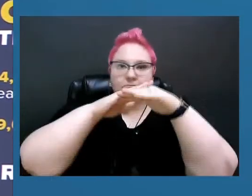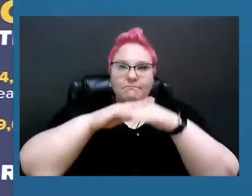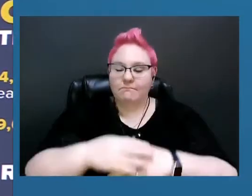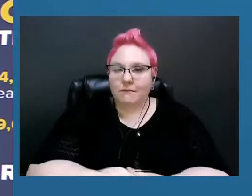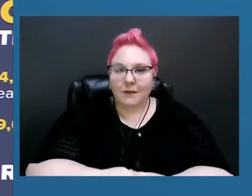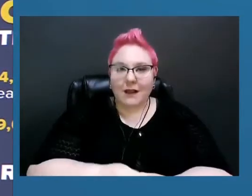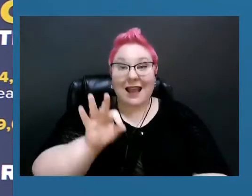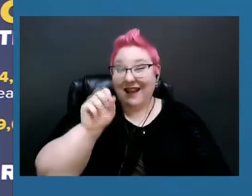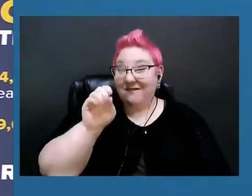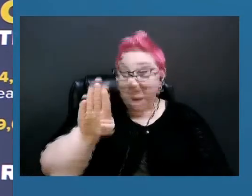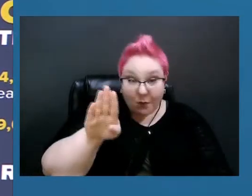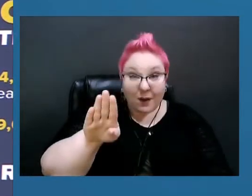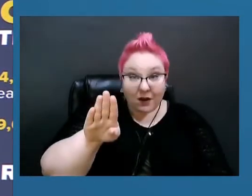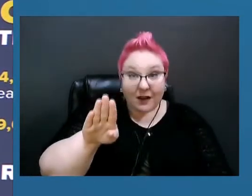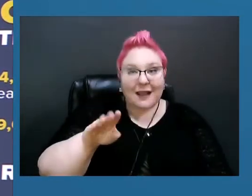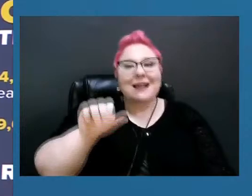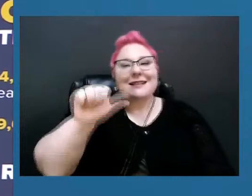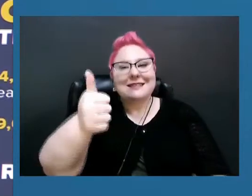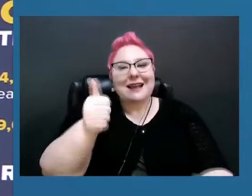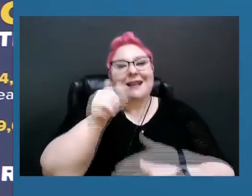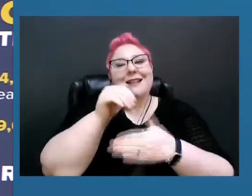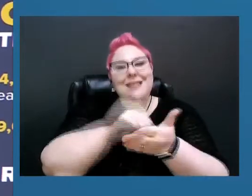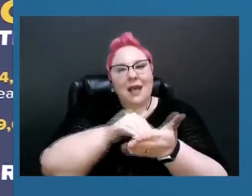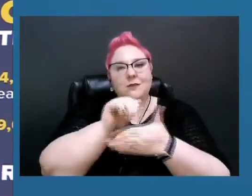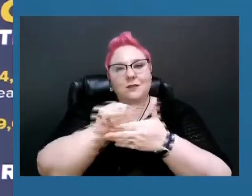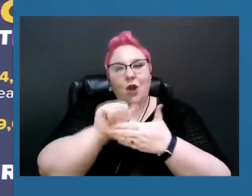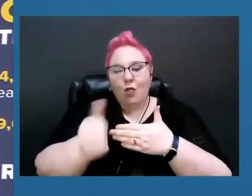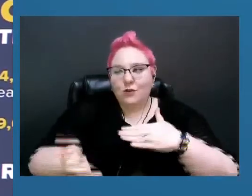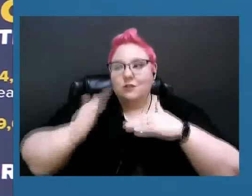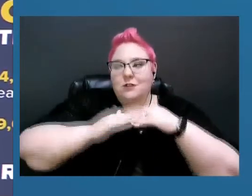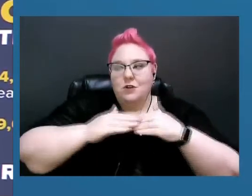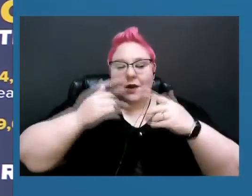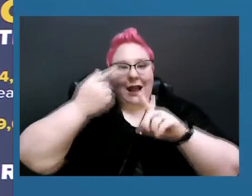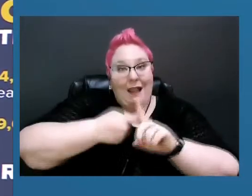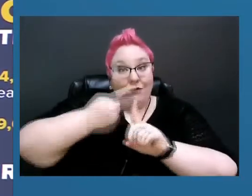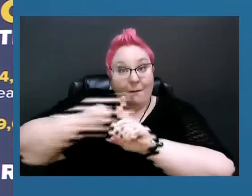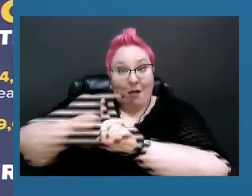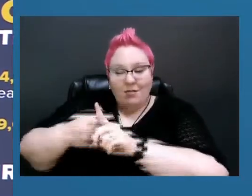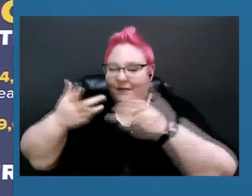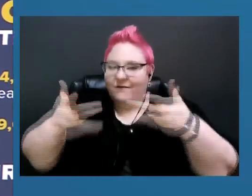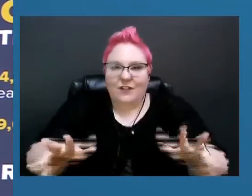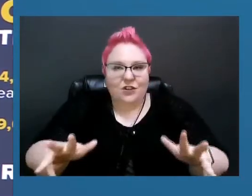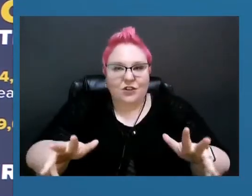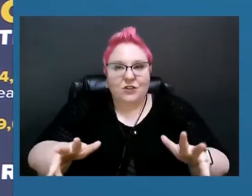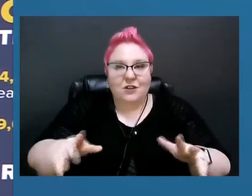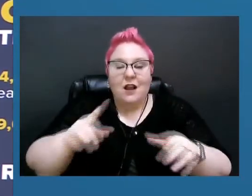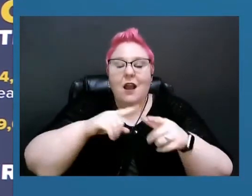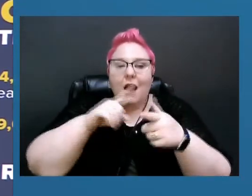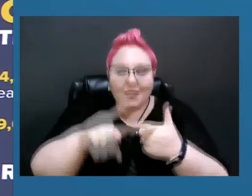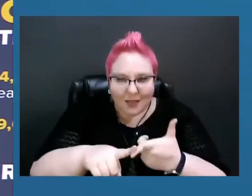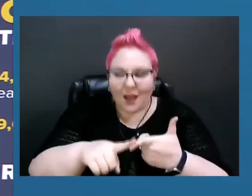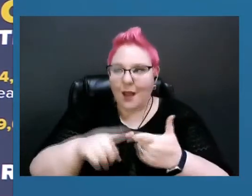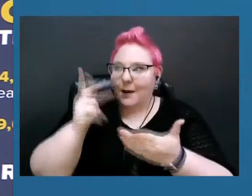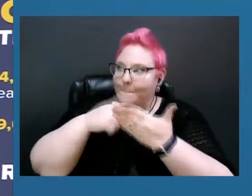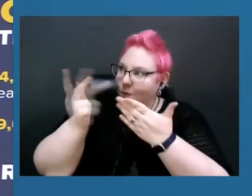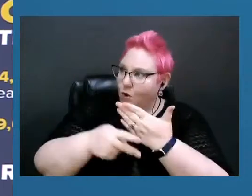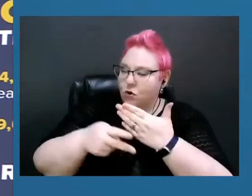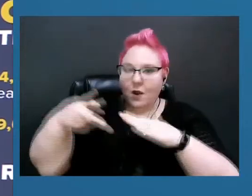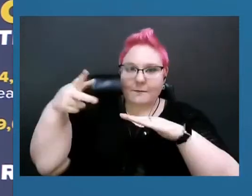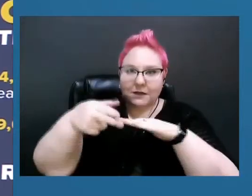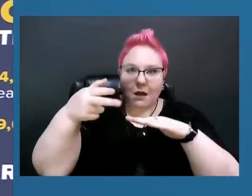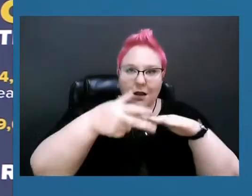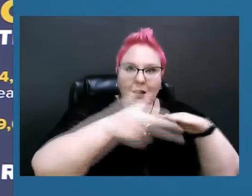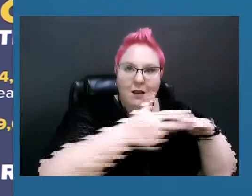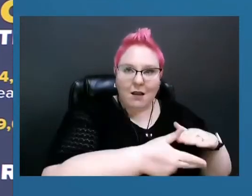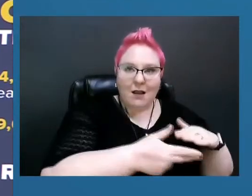up $10,000 a month. He says, and they're going to get worse. And then they lost the markets that they had for their products overseas in